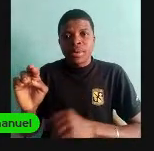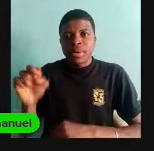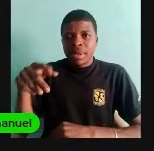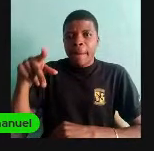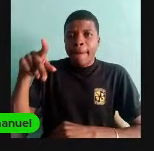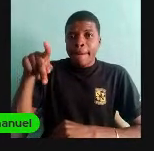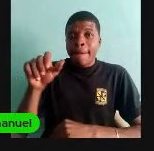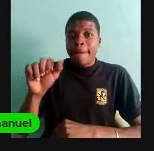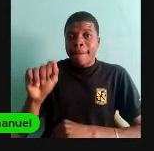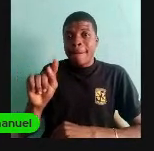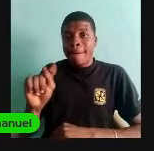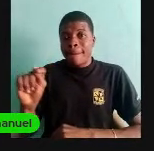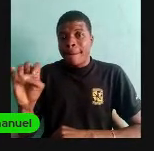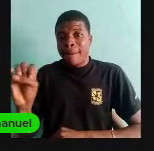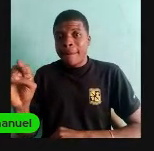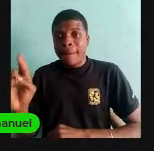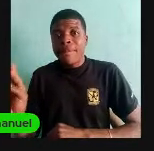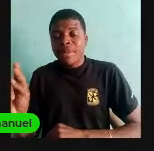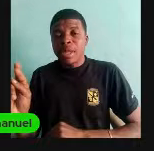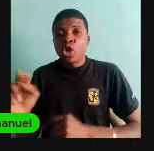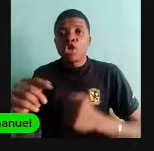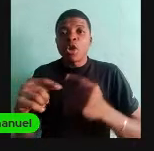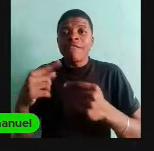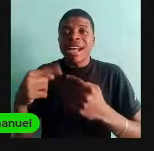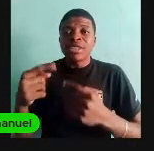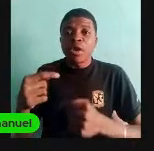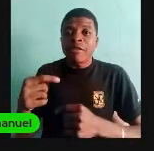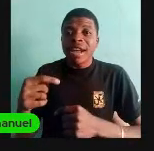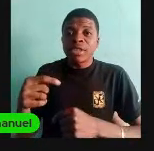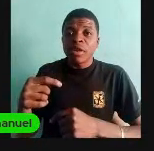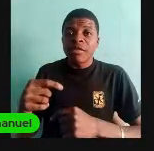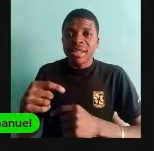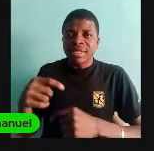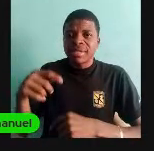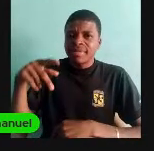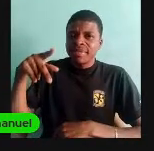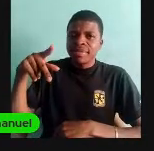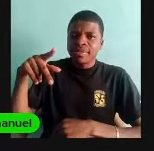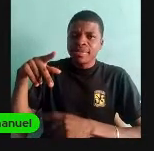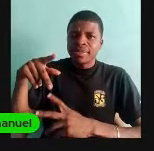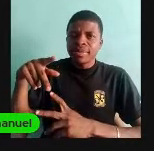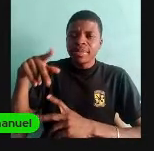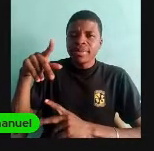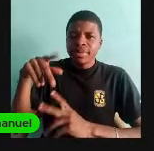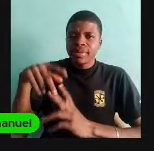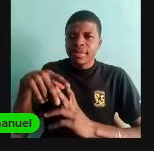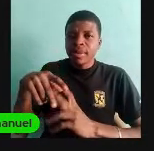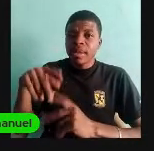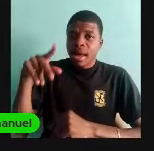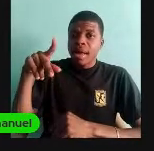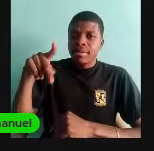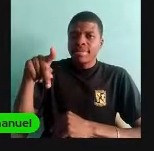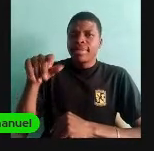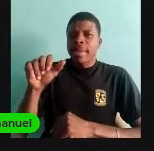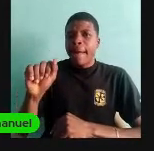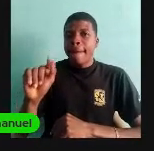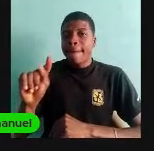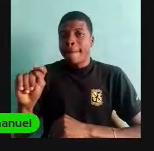slow. I'm a bit slow, right? Okay. No, you are fast. You are fast. You are fast. Okay.